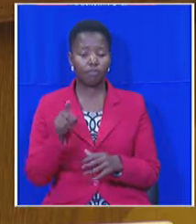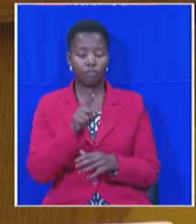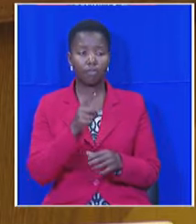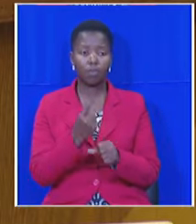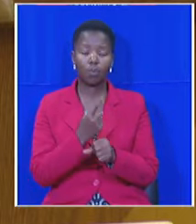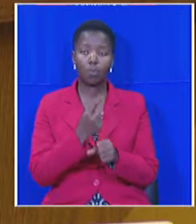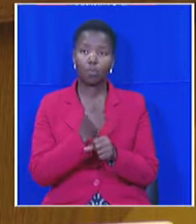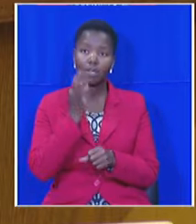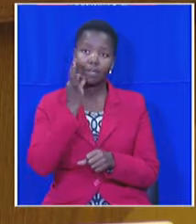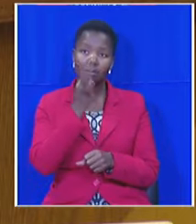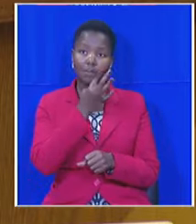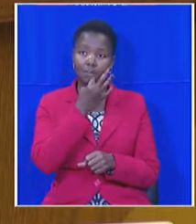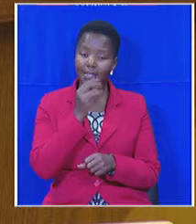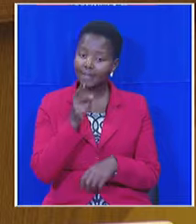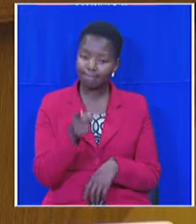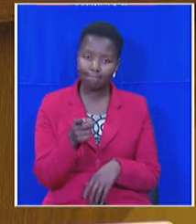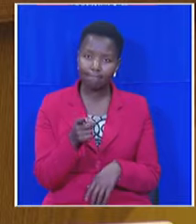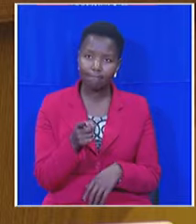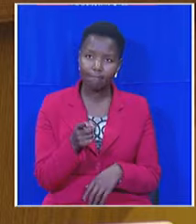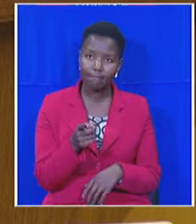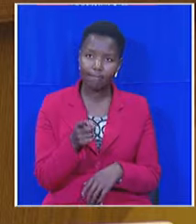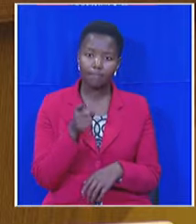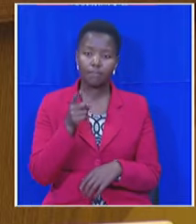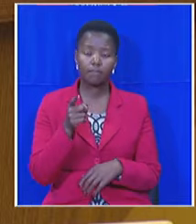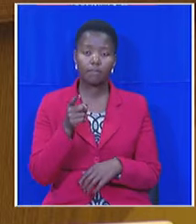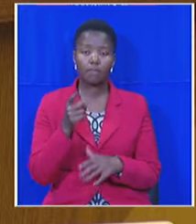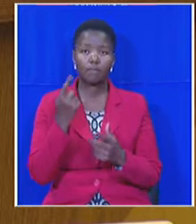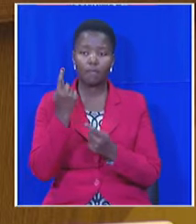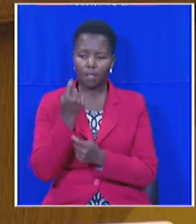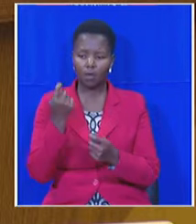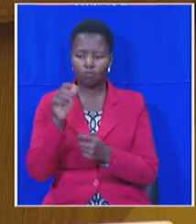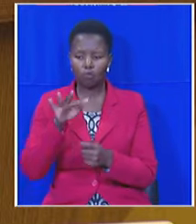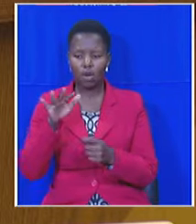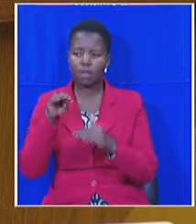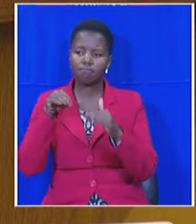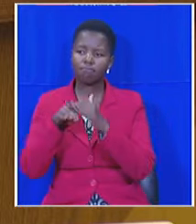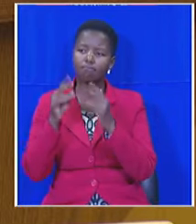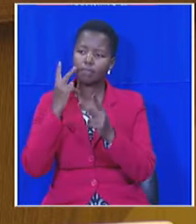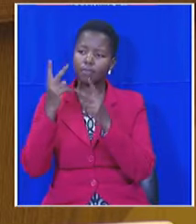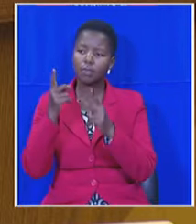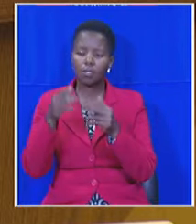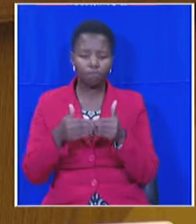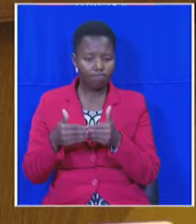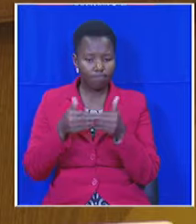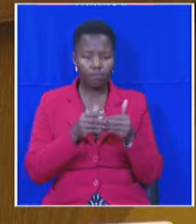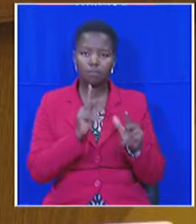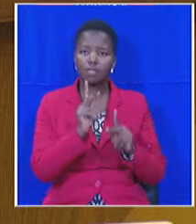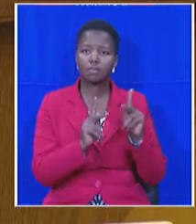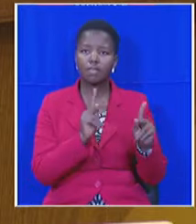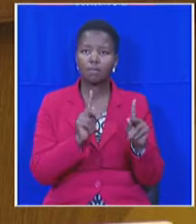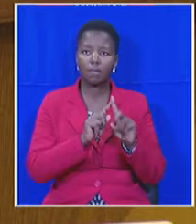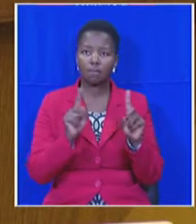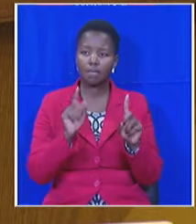la ezilalini manje ngoba sekuyovotwa. Nithi ninakekela abantu bakithi nihambe nikhomba izigcobho zamanzi. Kube nasi shiya